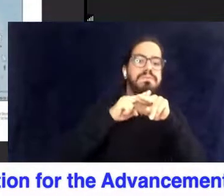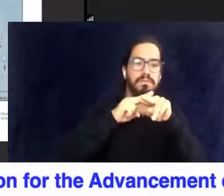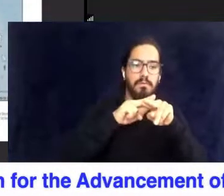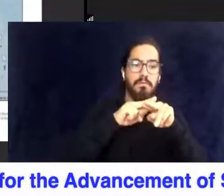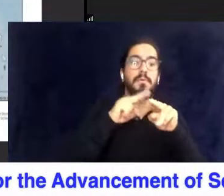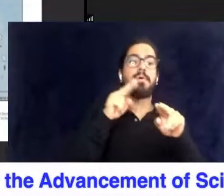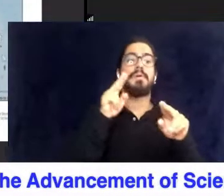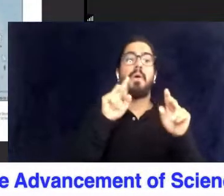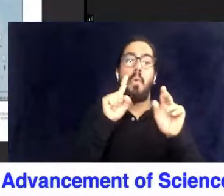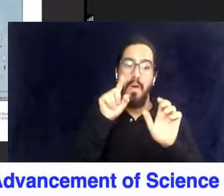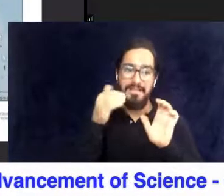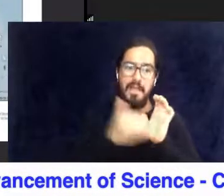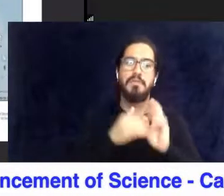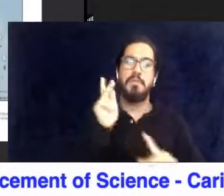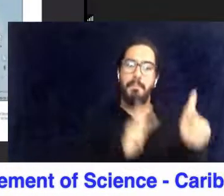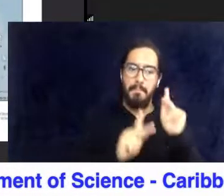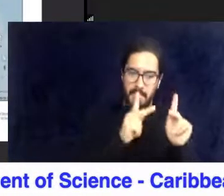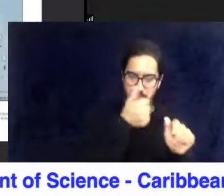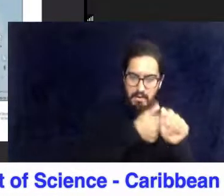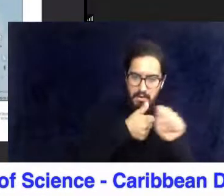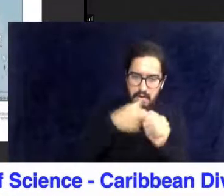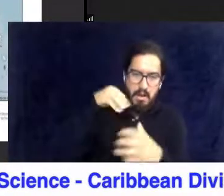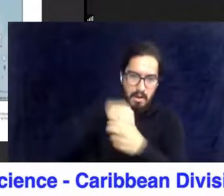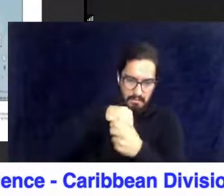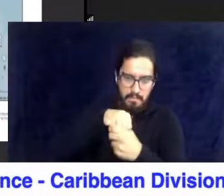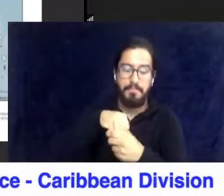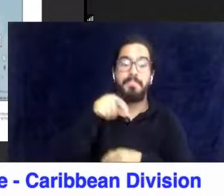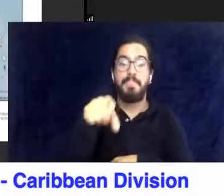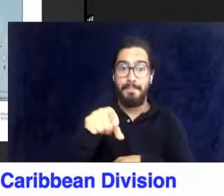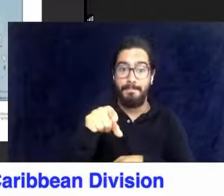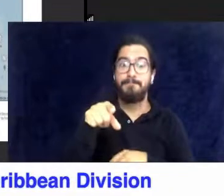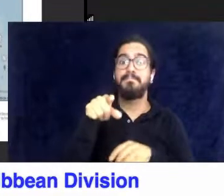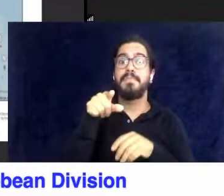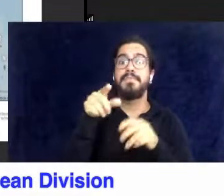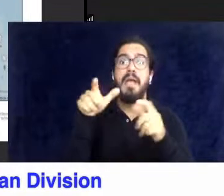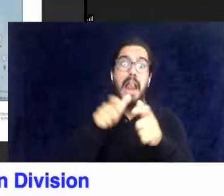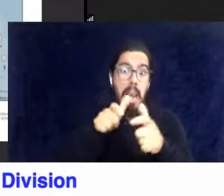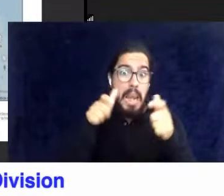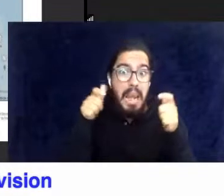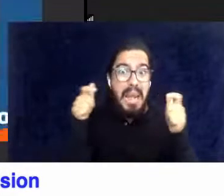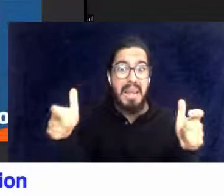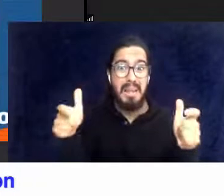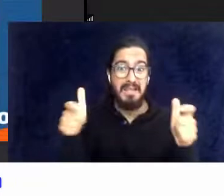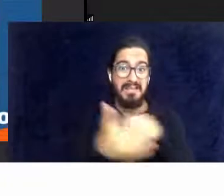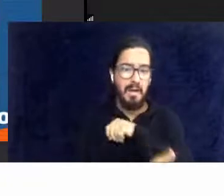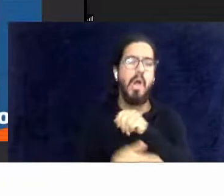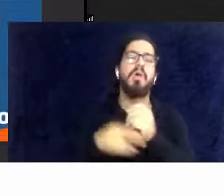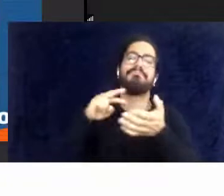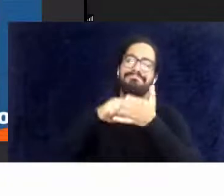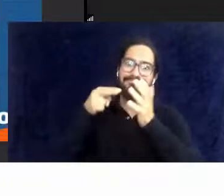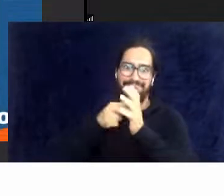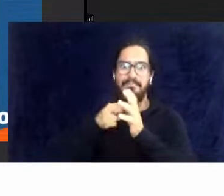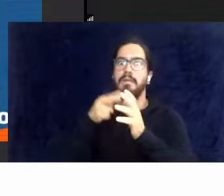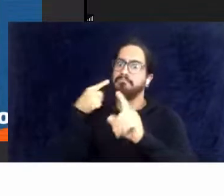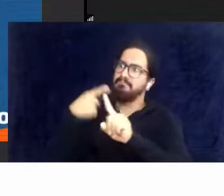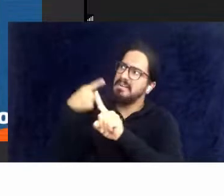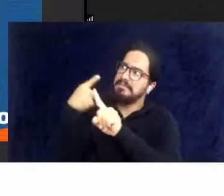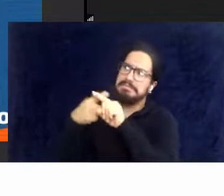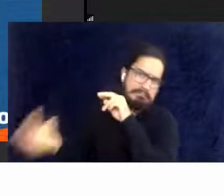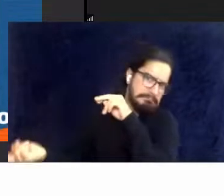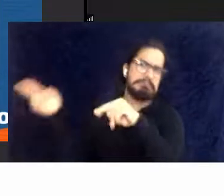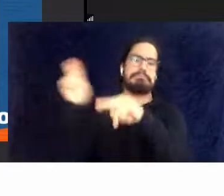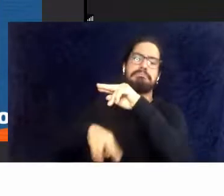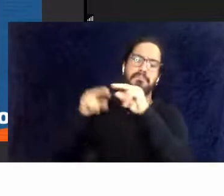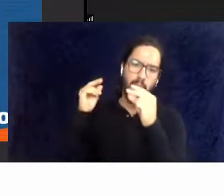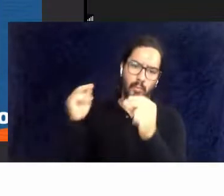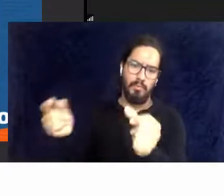it's the larger countries that have the largest increases. Next. If I turn quickly